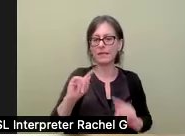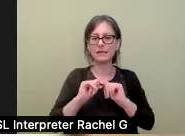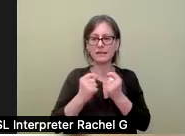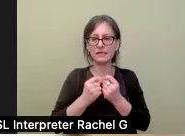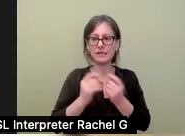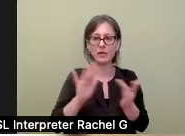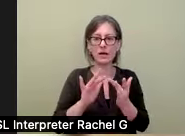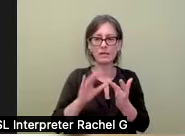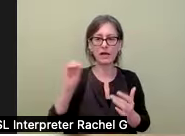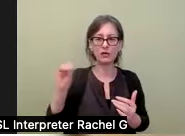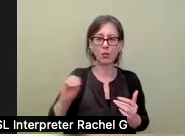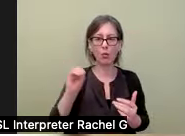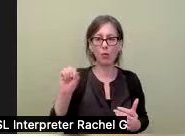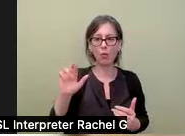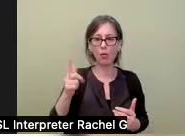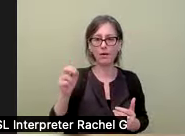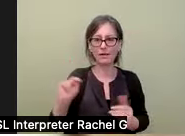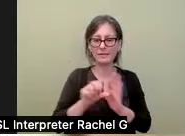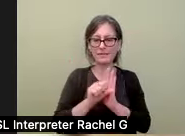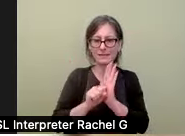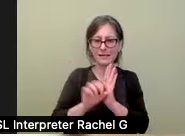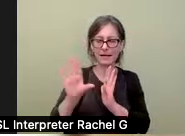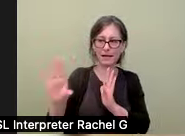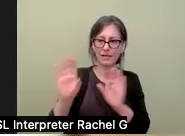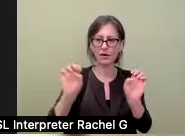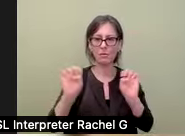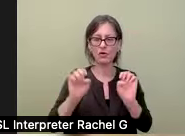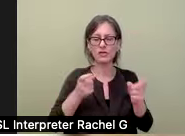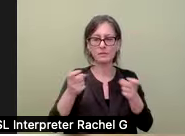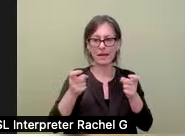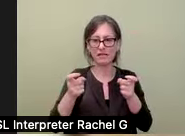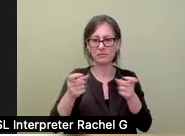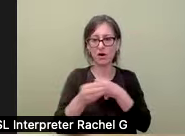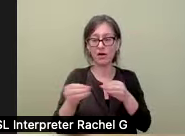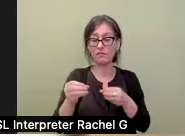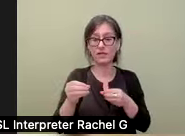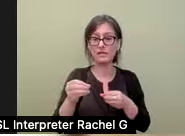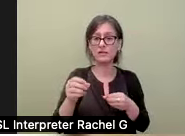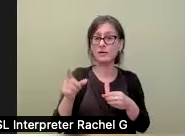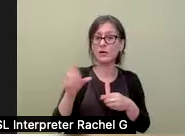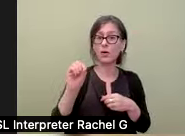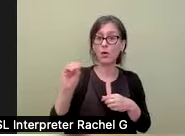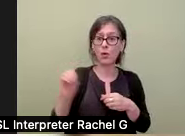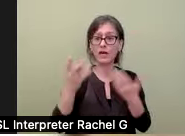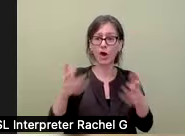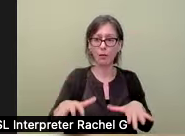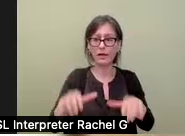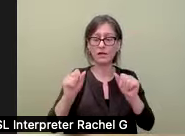Emergency Management. In 2016, Oregon had already adopted New